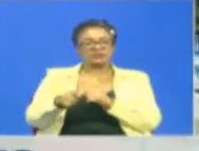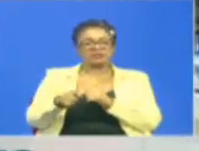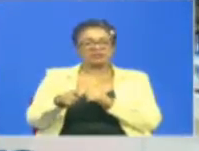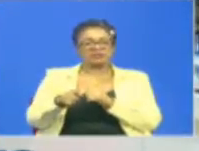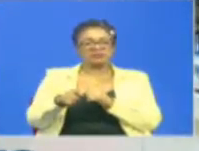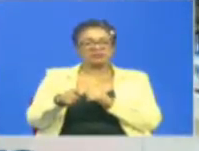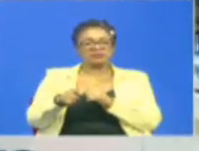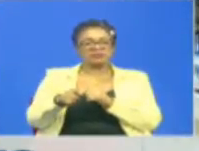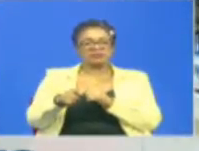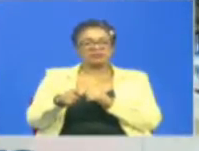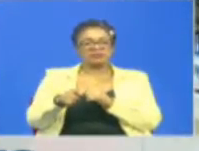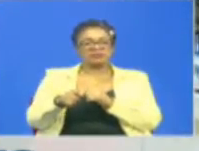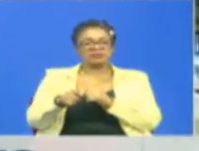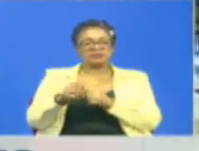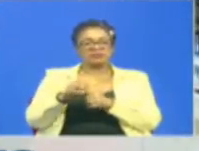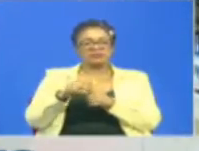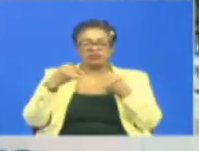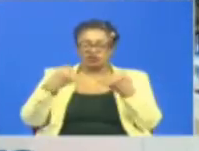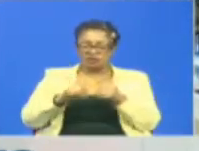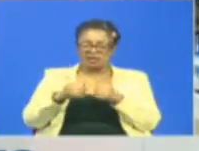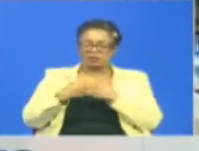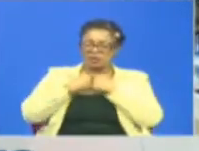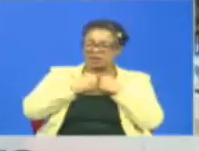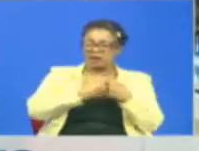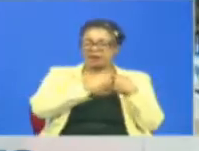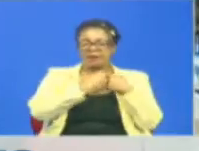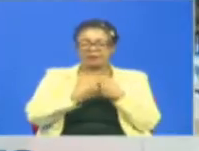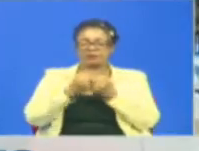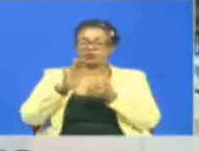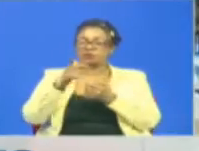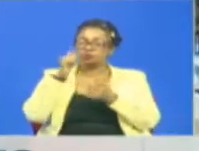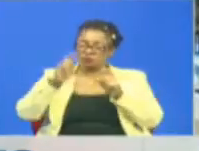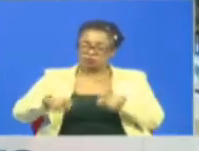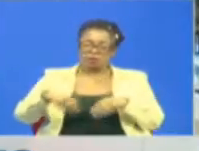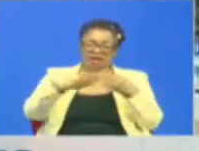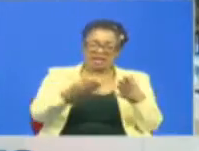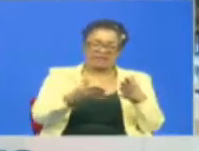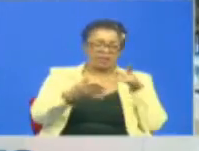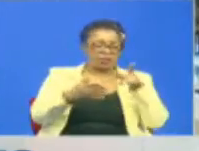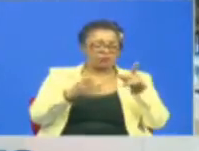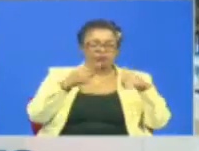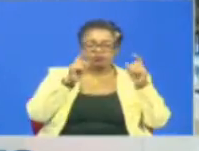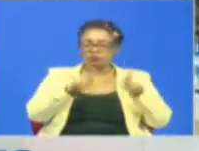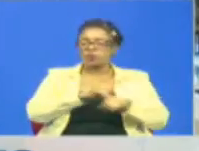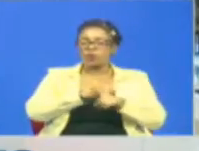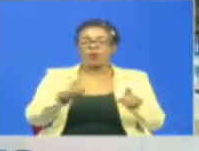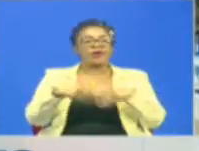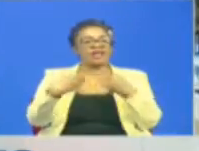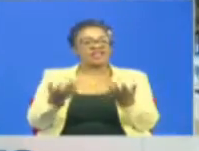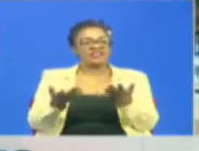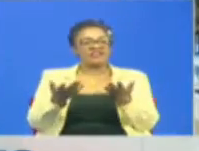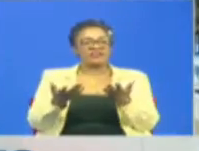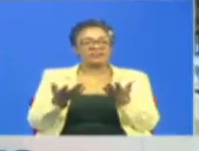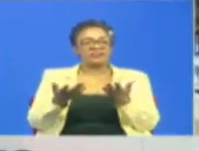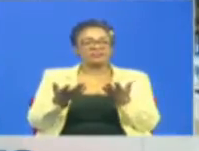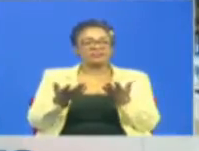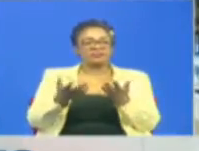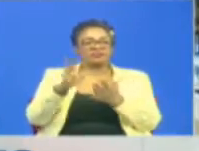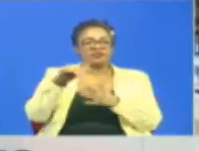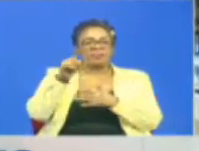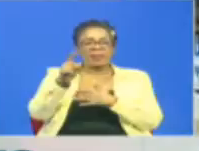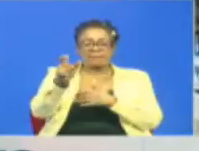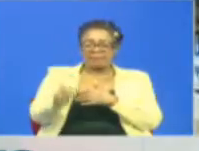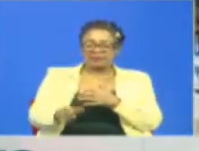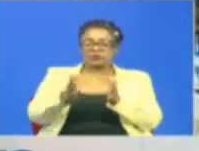pull between those that should give and those shouldn't give. For instance, a person who has a judgment, the lawyer would want fees from that person and the